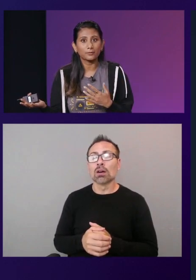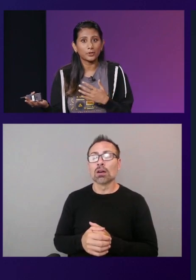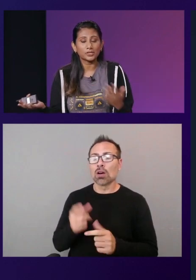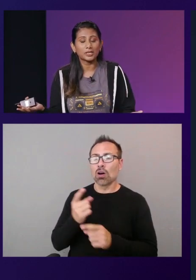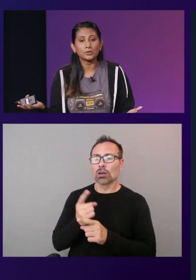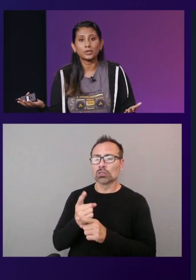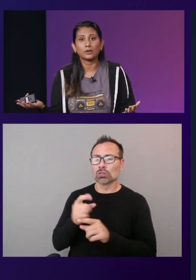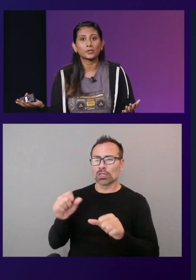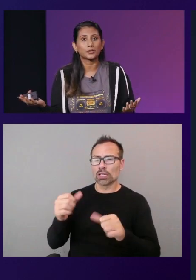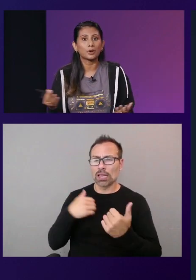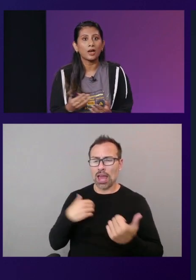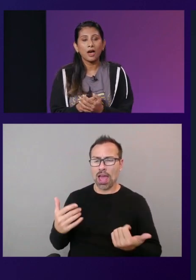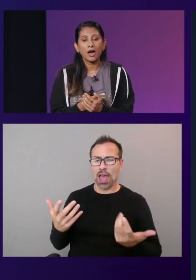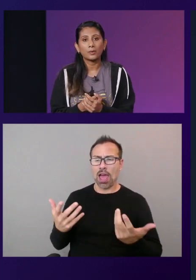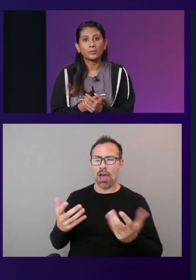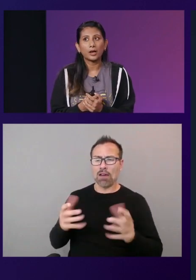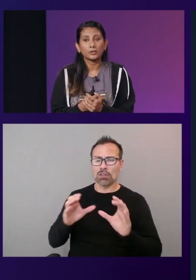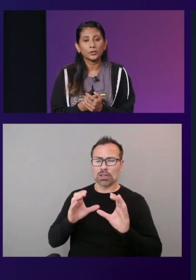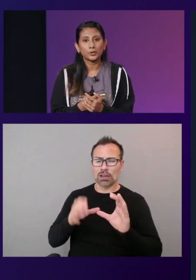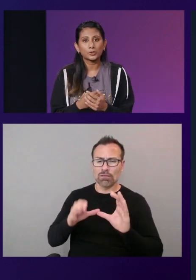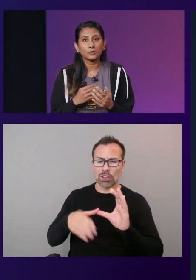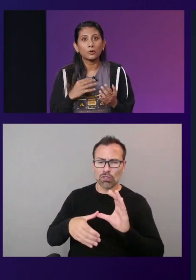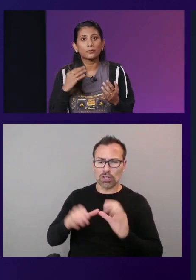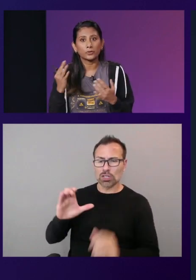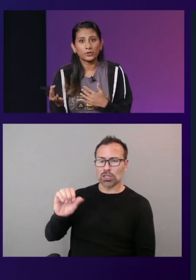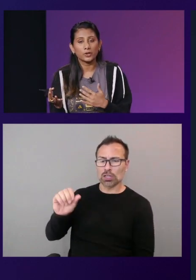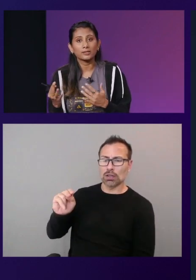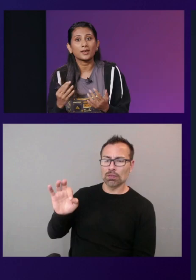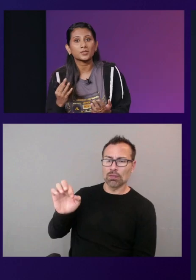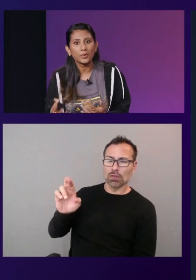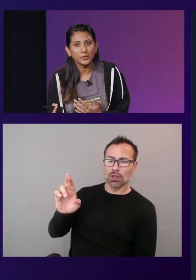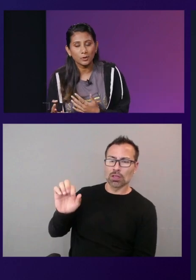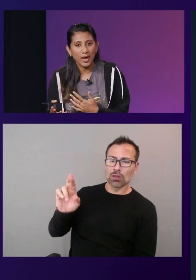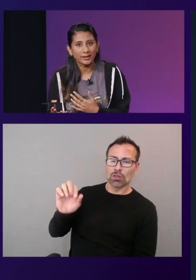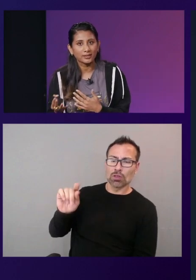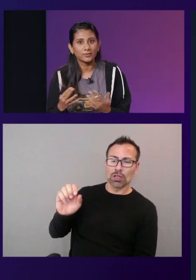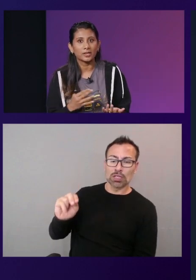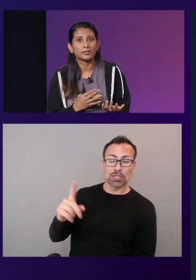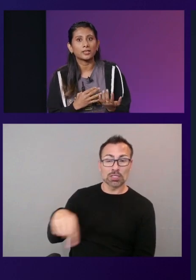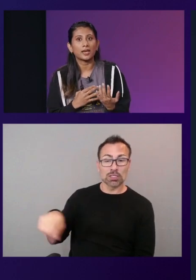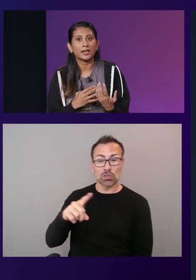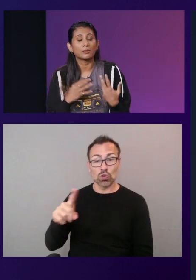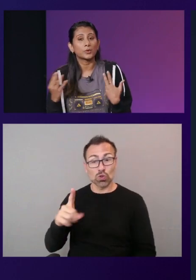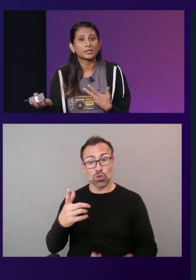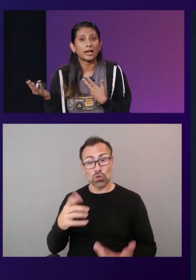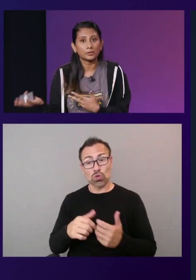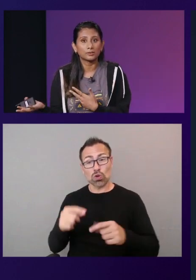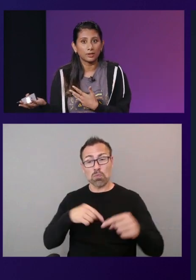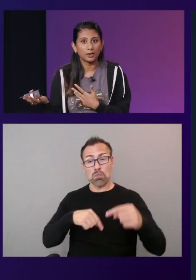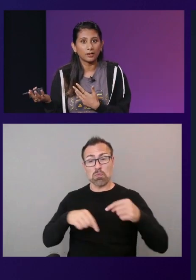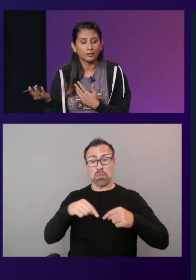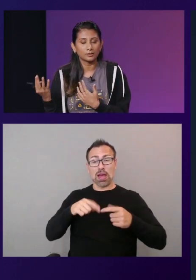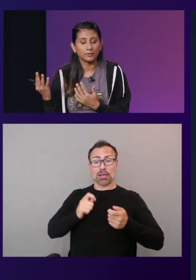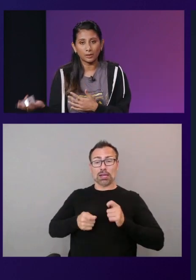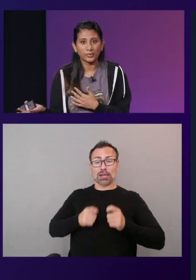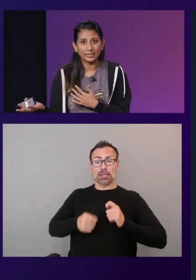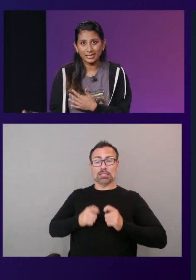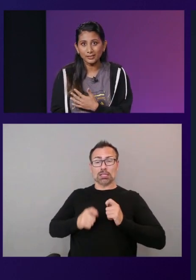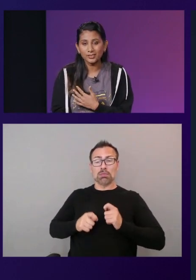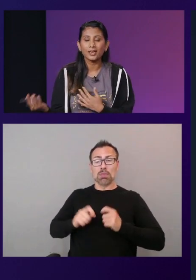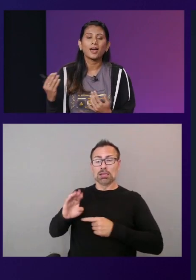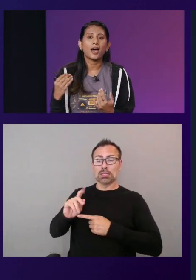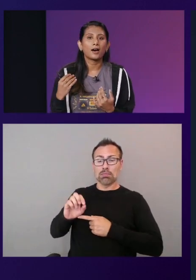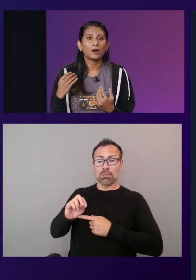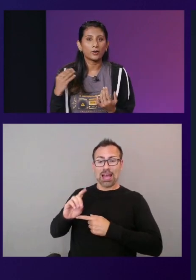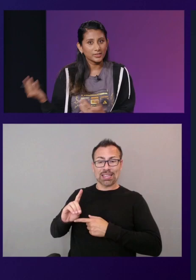configurations. Firstly, you can also go further and customize your backend via the AWS Cloud Development